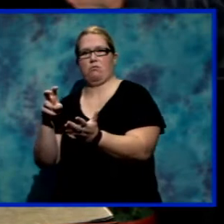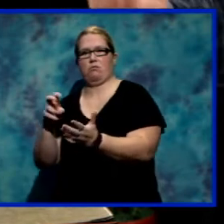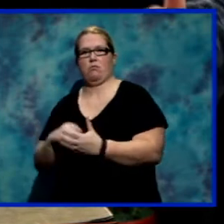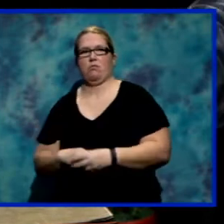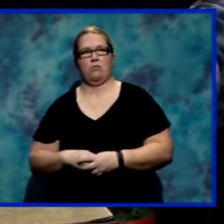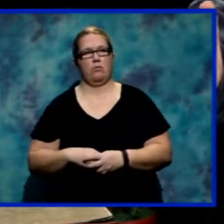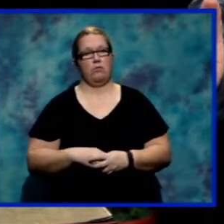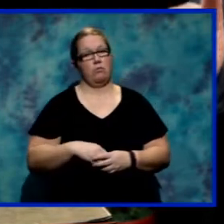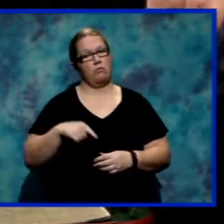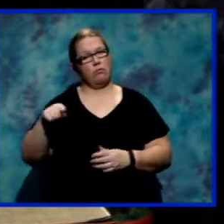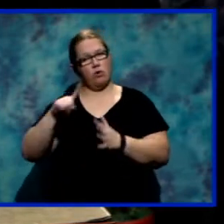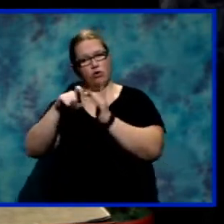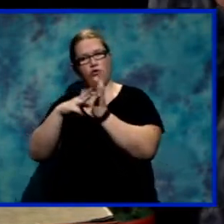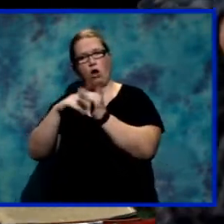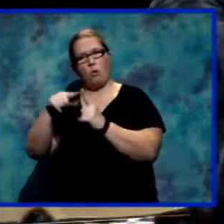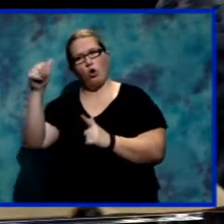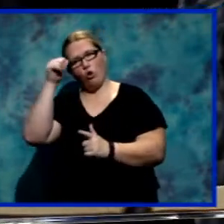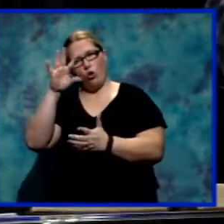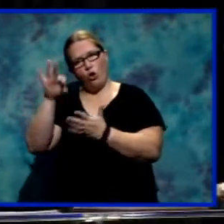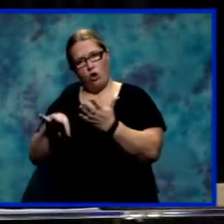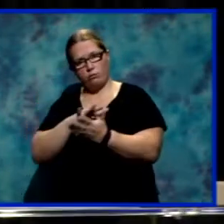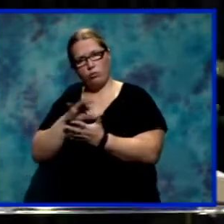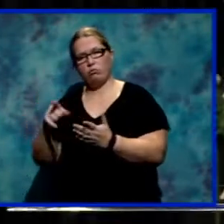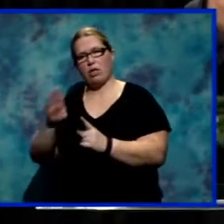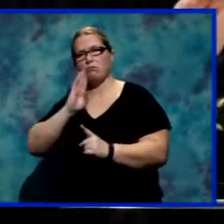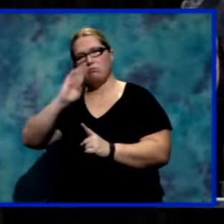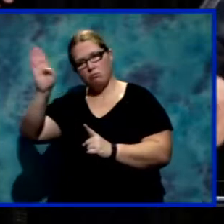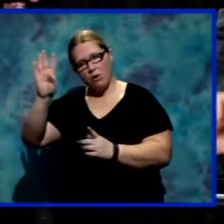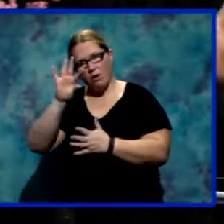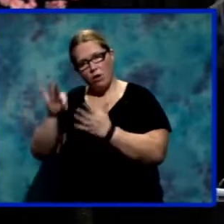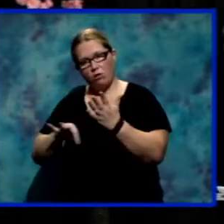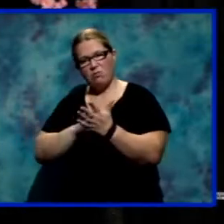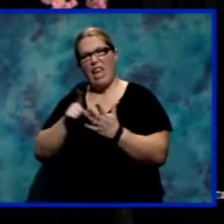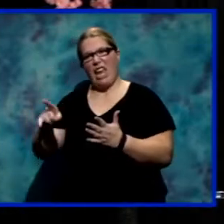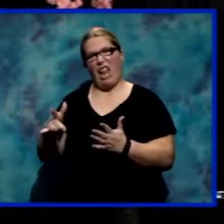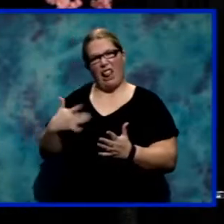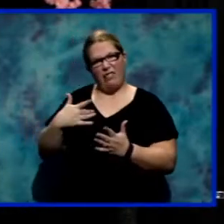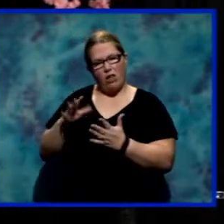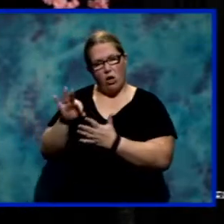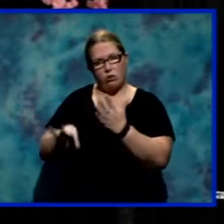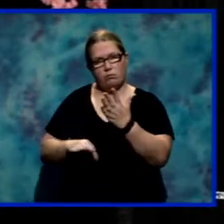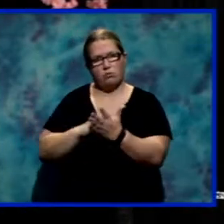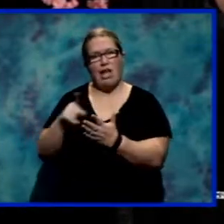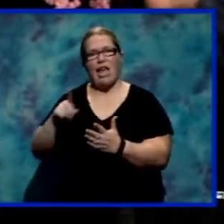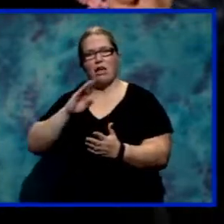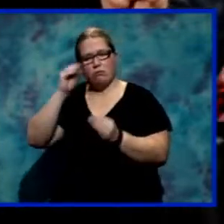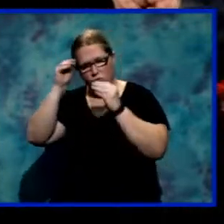He knew the gospel. He'd preached it. He had lived it, he had taught